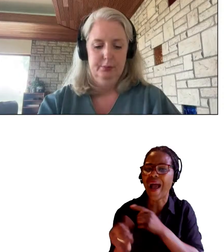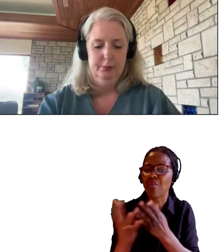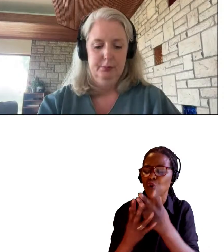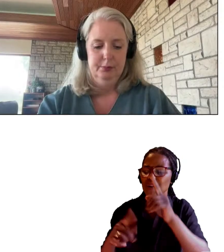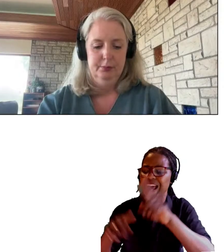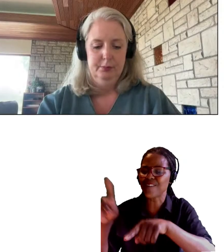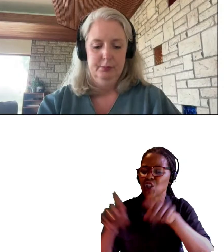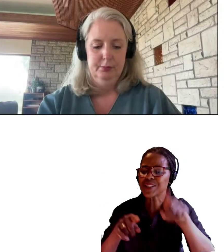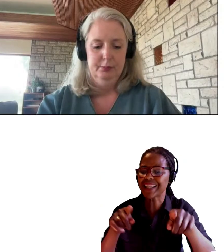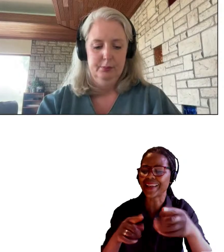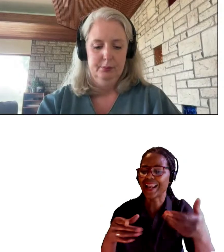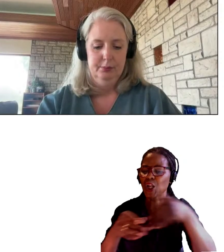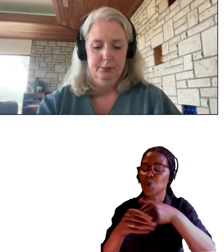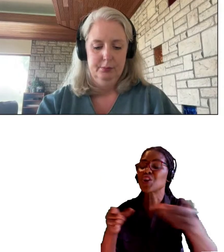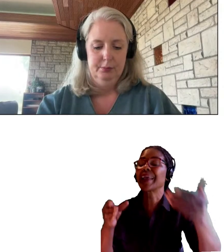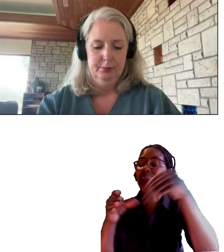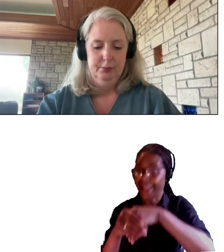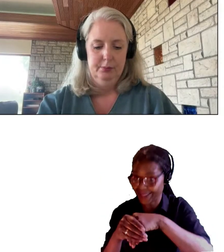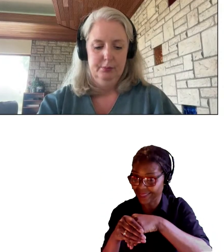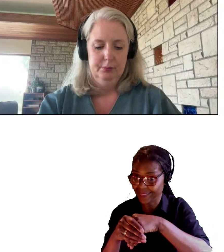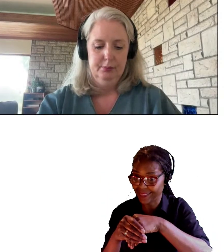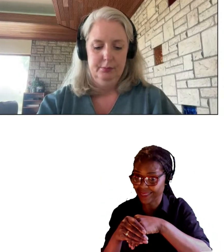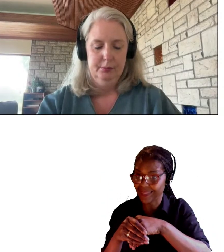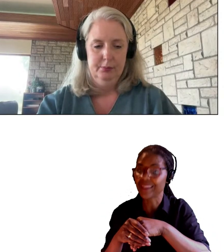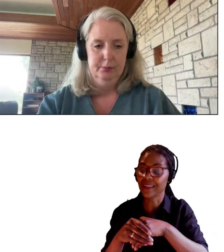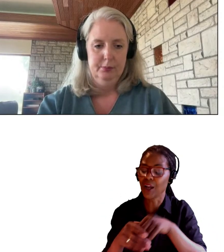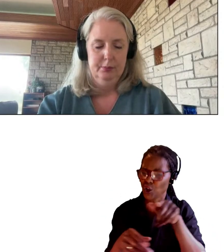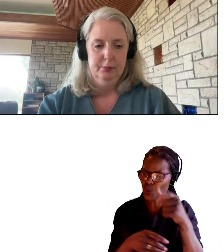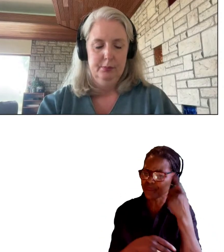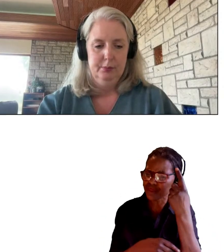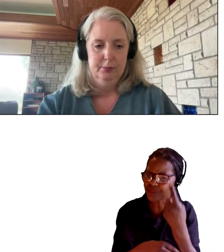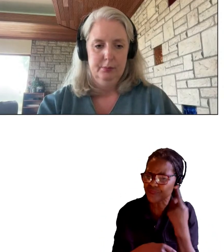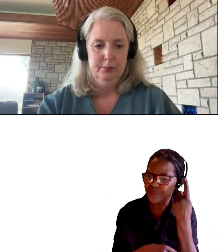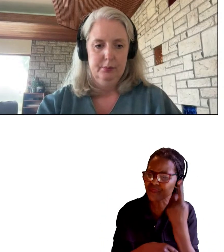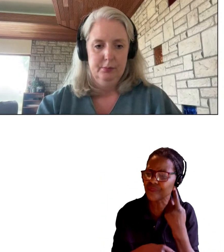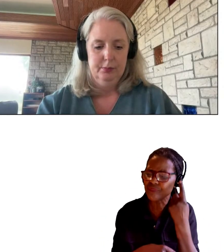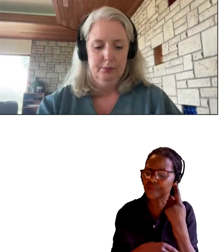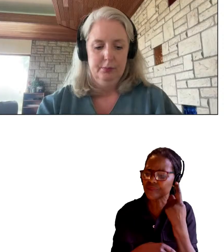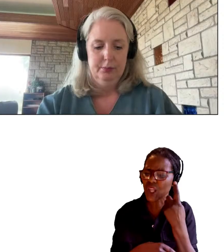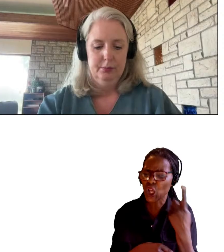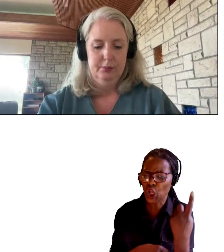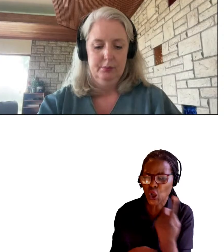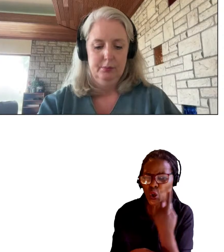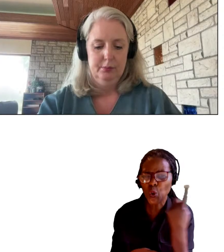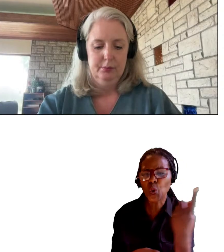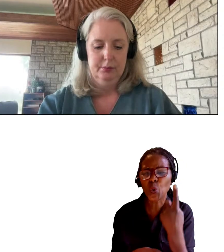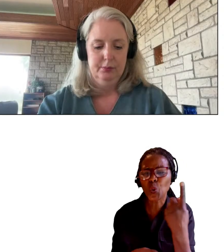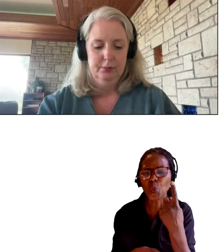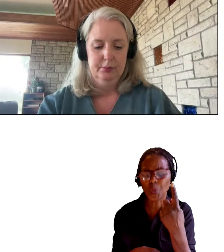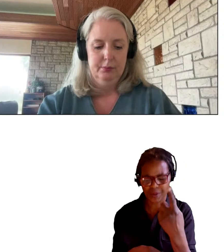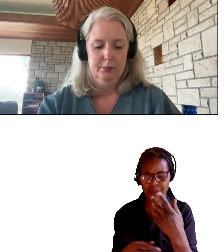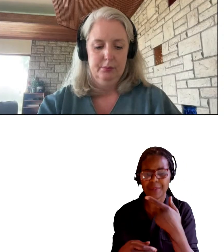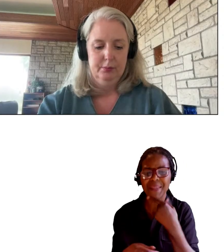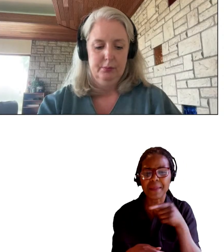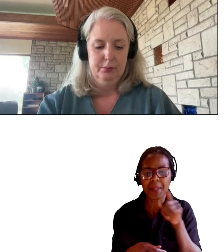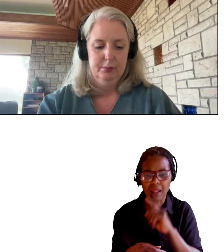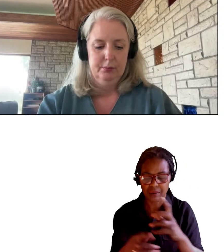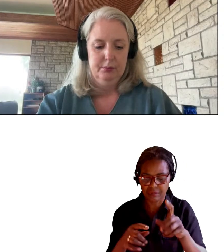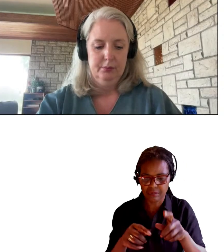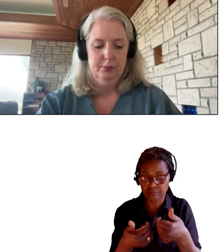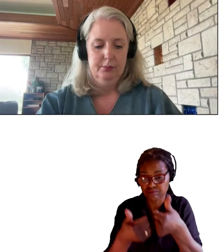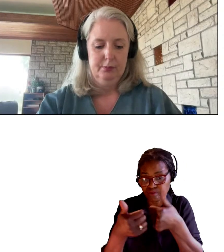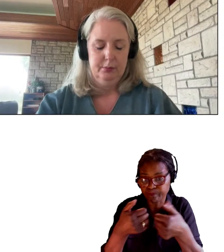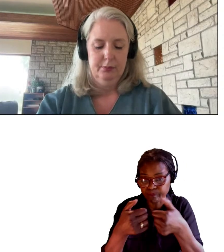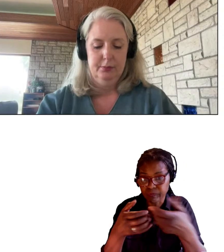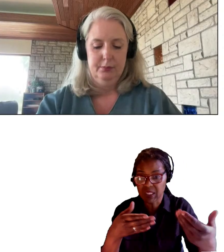inclusion, one, was that ever a consideration in terms of who the actual key parties are doing the technical aspects and whether that had